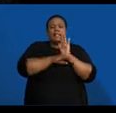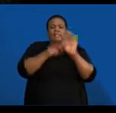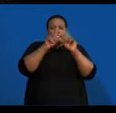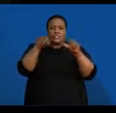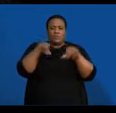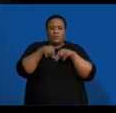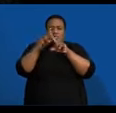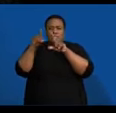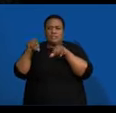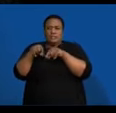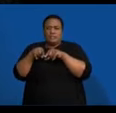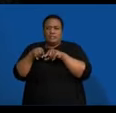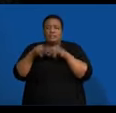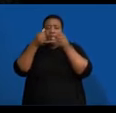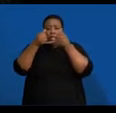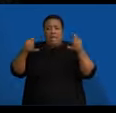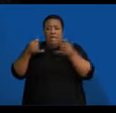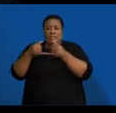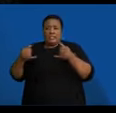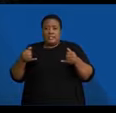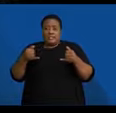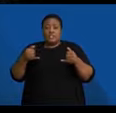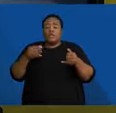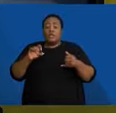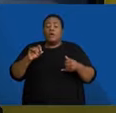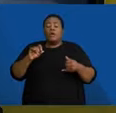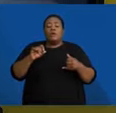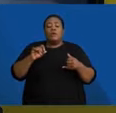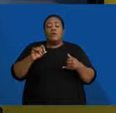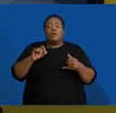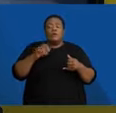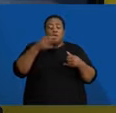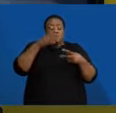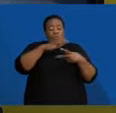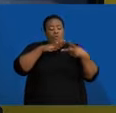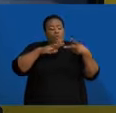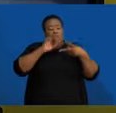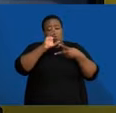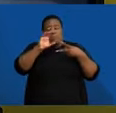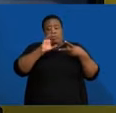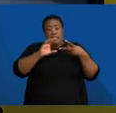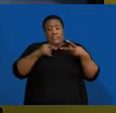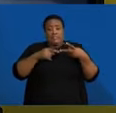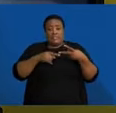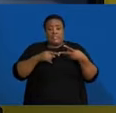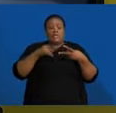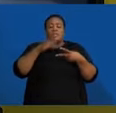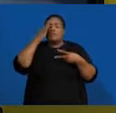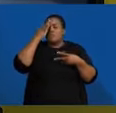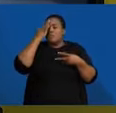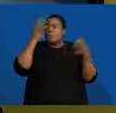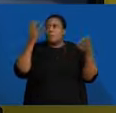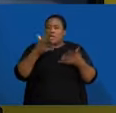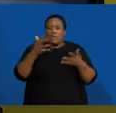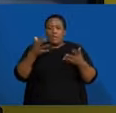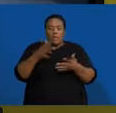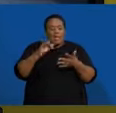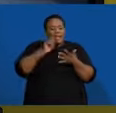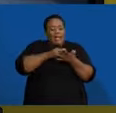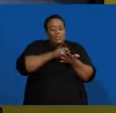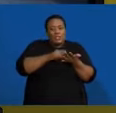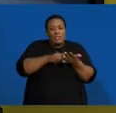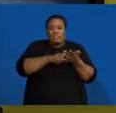correlation coefficient. So the very first 2 concepts, guys, they are mainly on your calculator. You know you don't do this manually. You